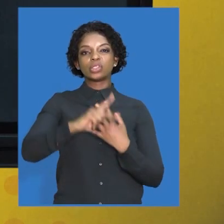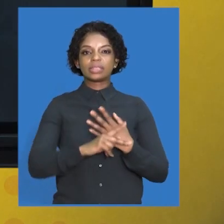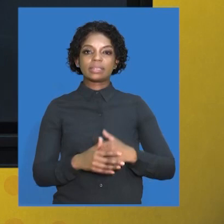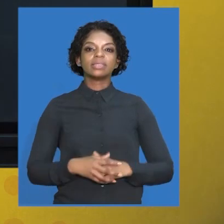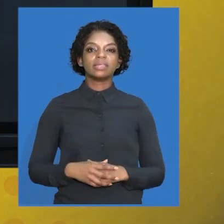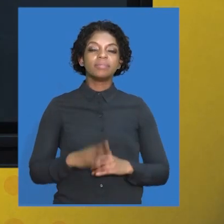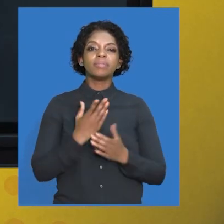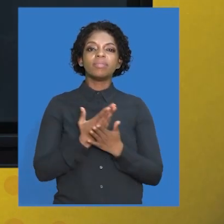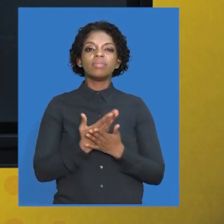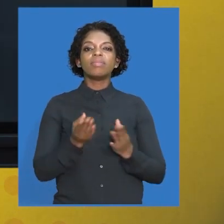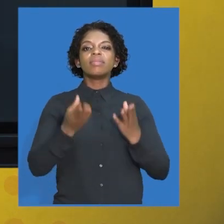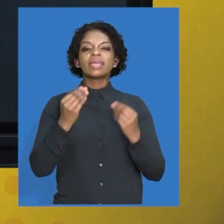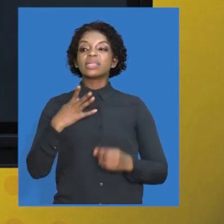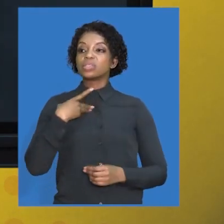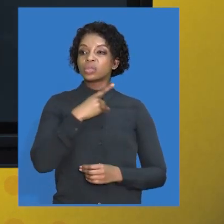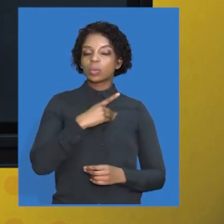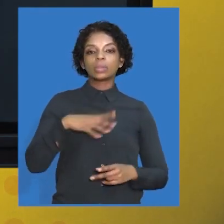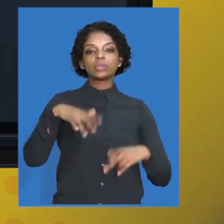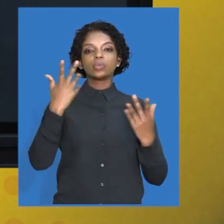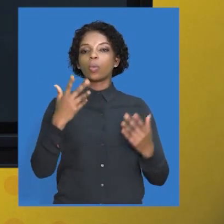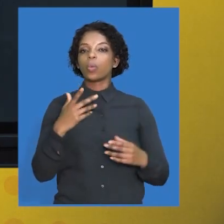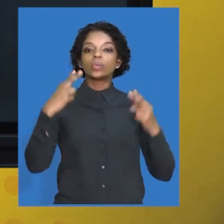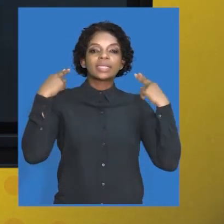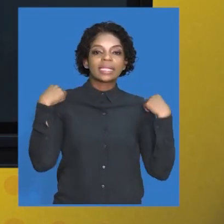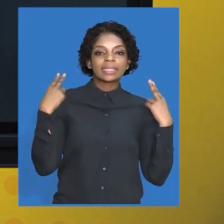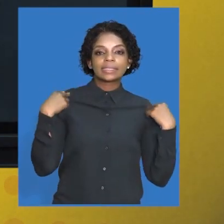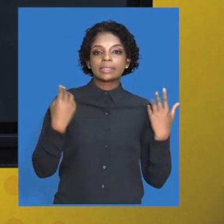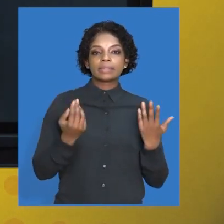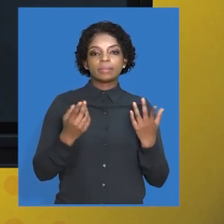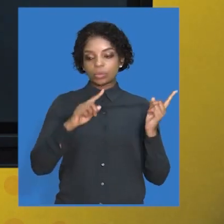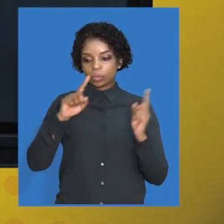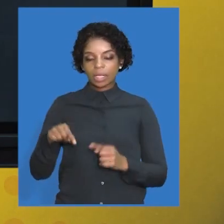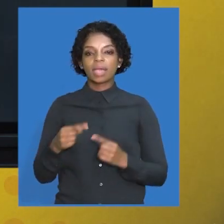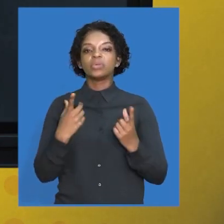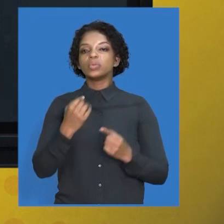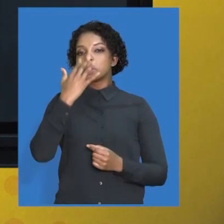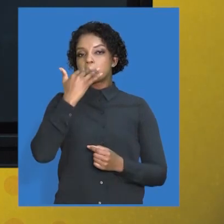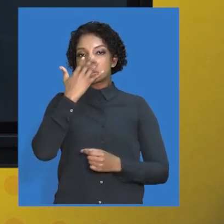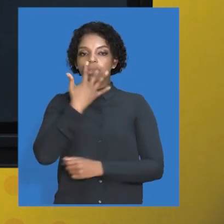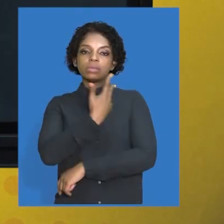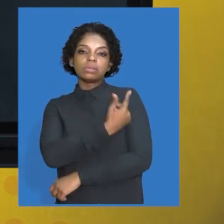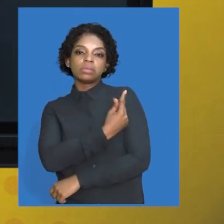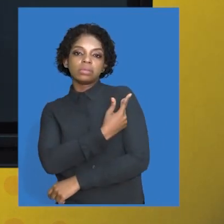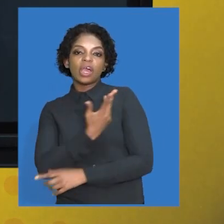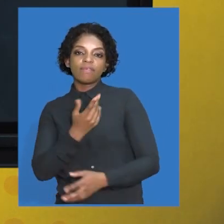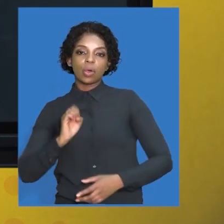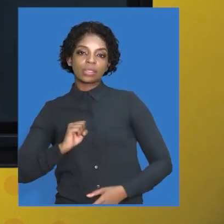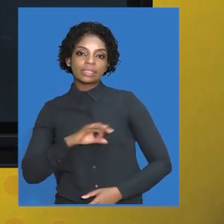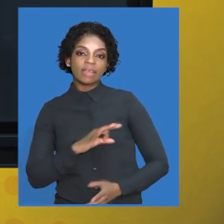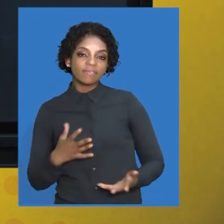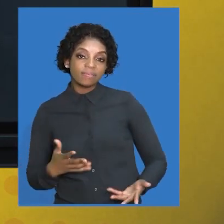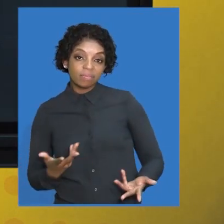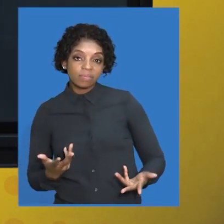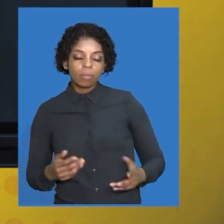get doctors or nurses in to come in and give like the flu vaccine to the employees, or to check on the employees'